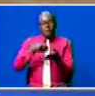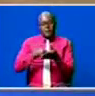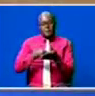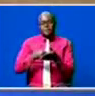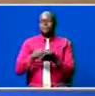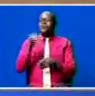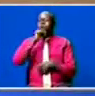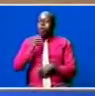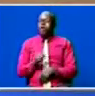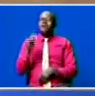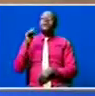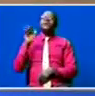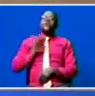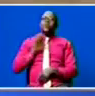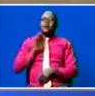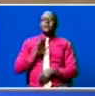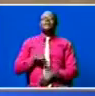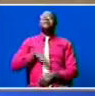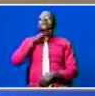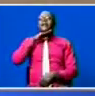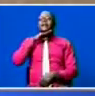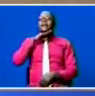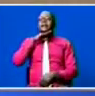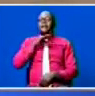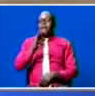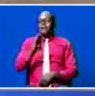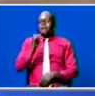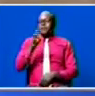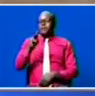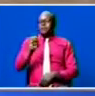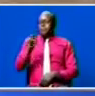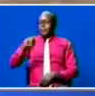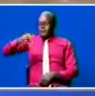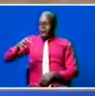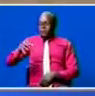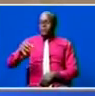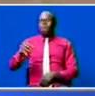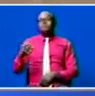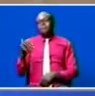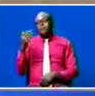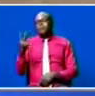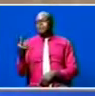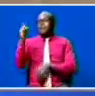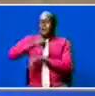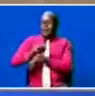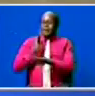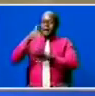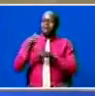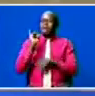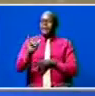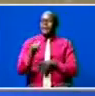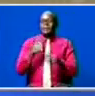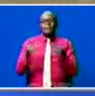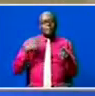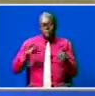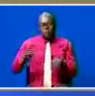an elderly woman drowned in Chepkulo Nyangores River in Bomet County. It is day two since the tragedy occurred, but divers are